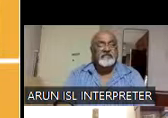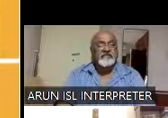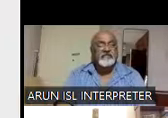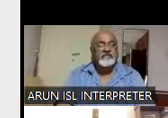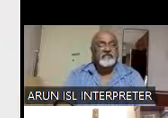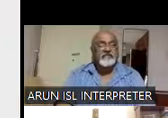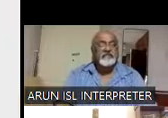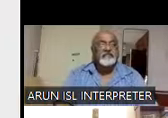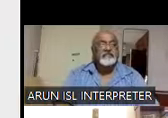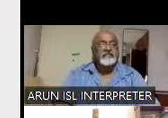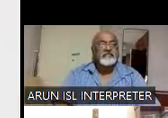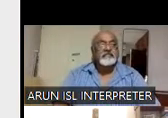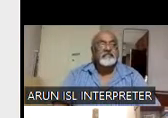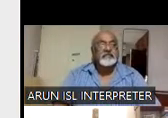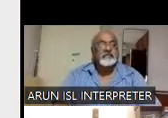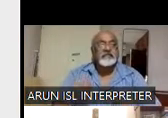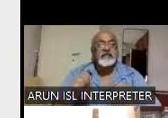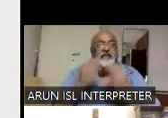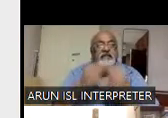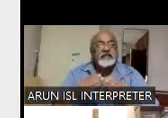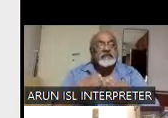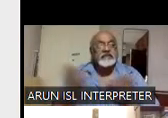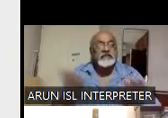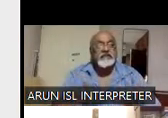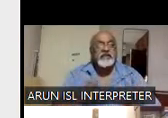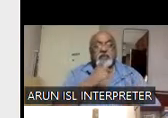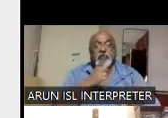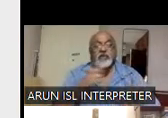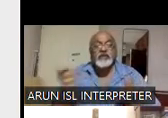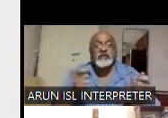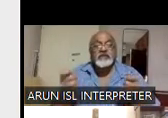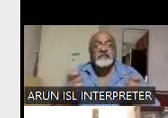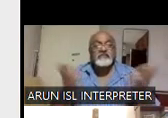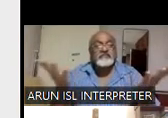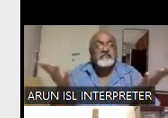Yes, please. Who will facilitate the question answers?